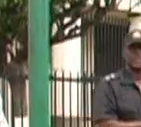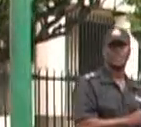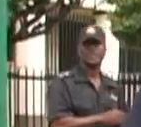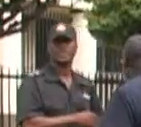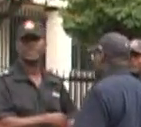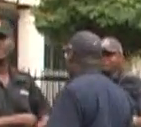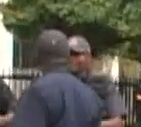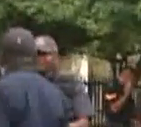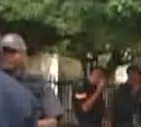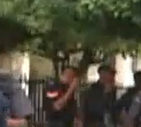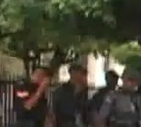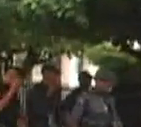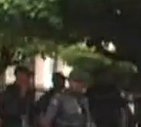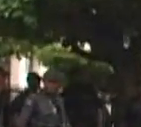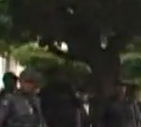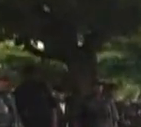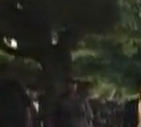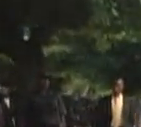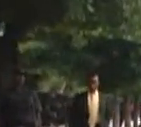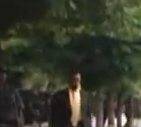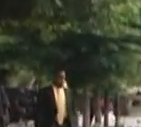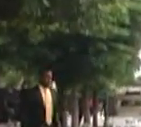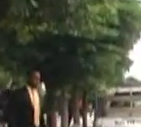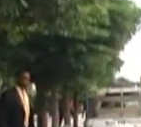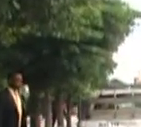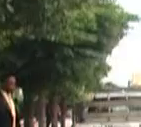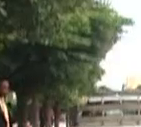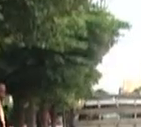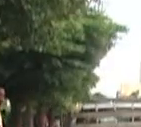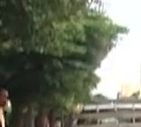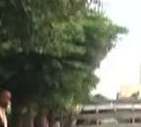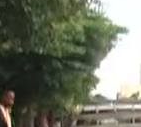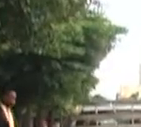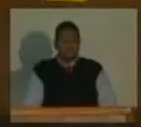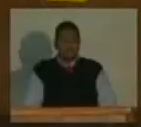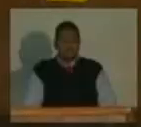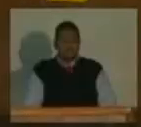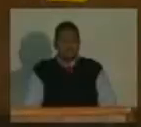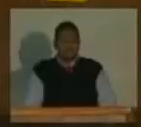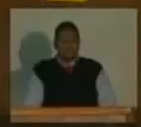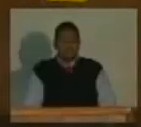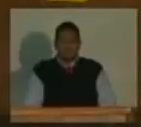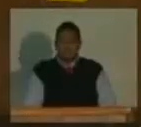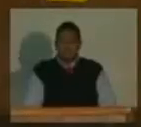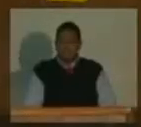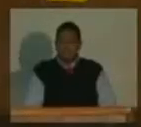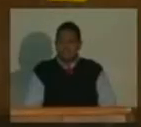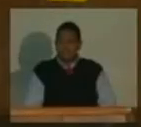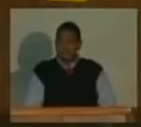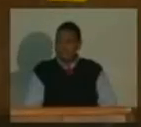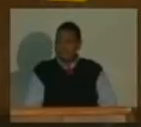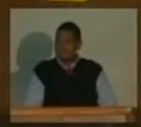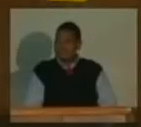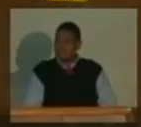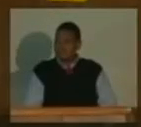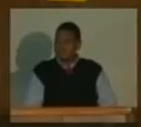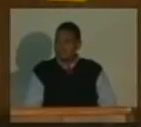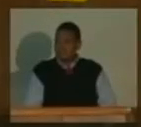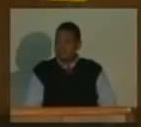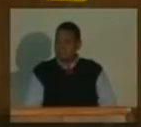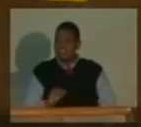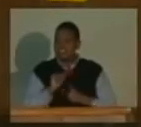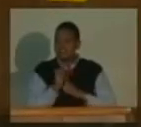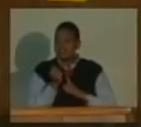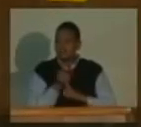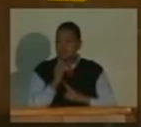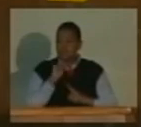Mr. Bunting said Holness also provided wrong data about the level of attrition in the police. But Shadow Spokesman on National Security Derek Smith said